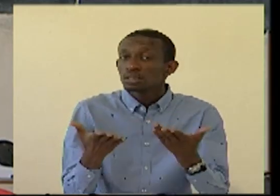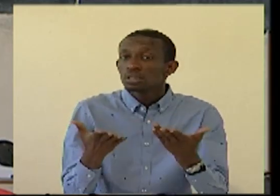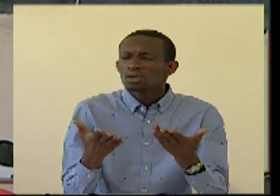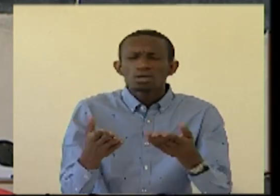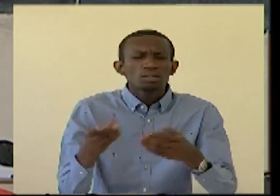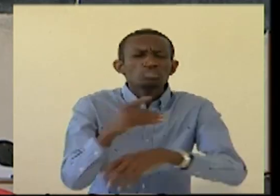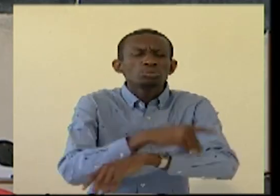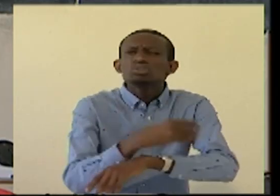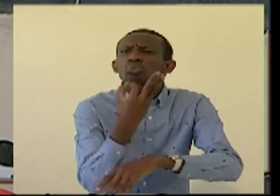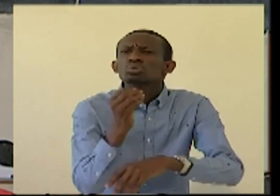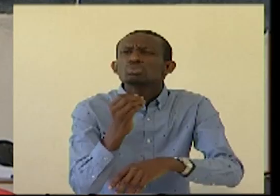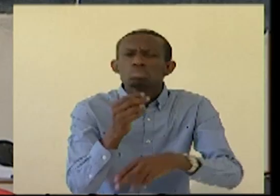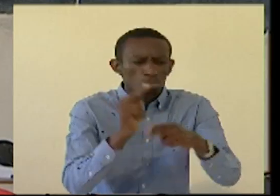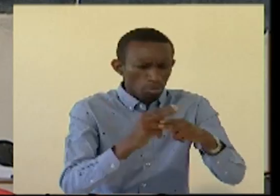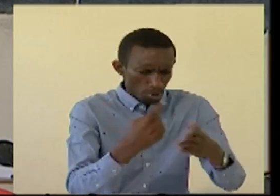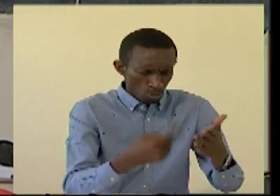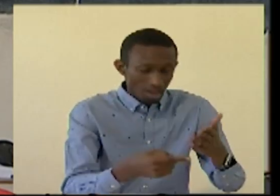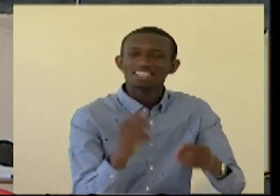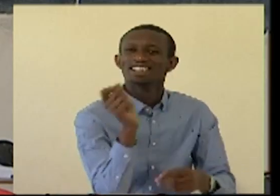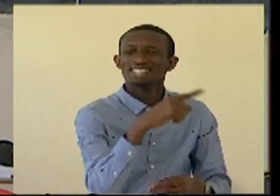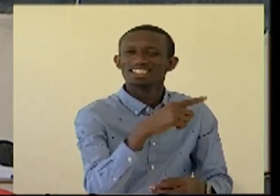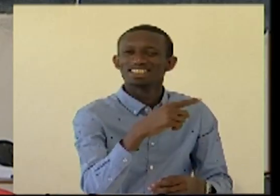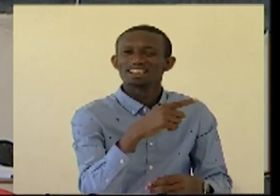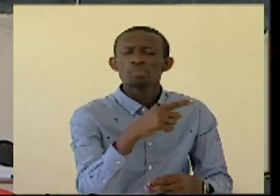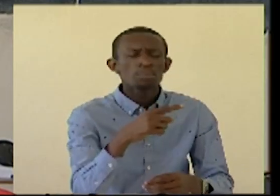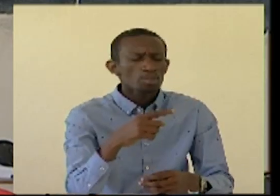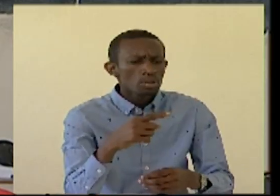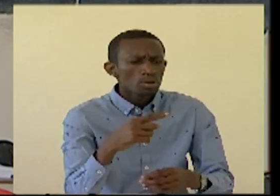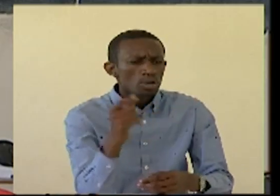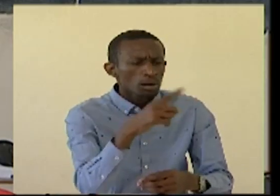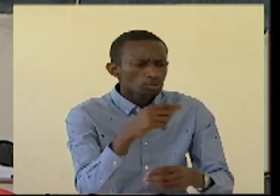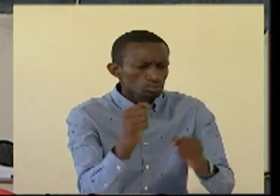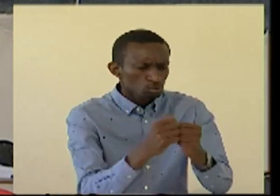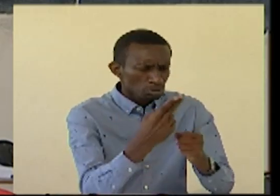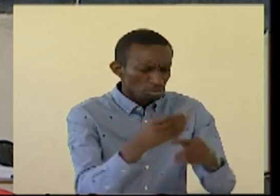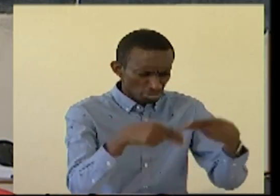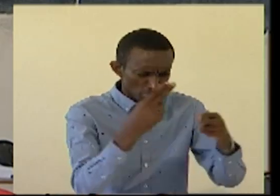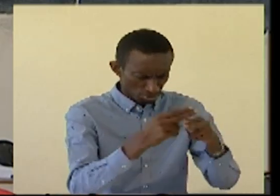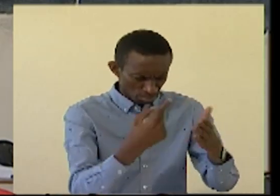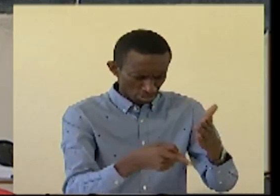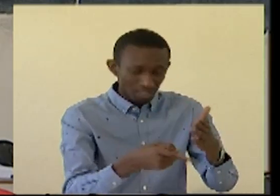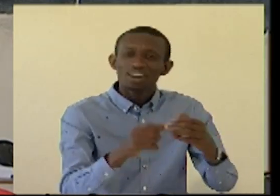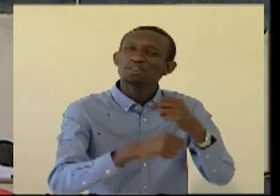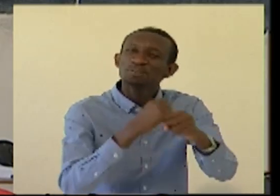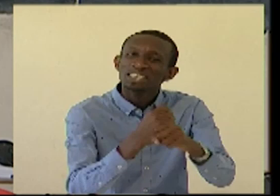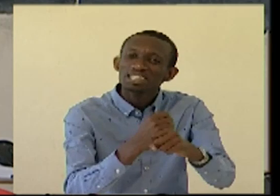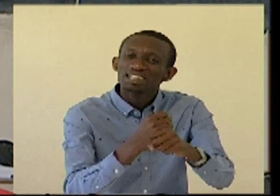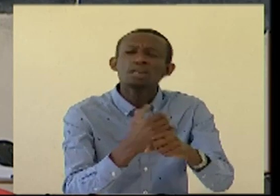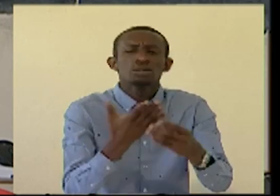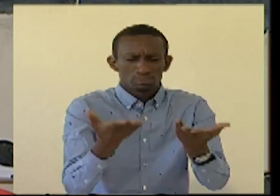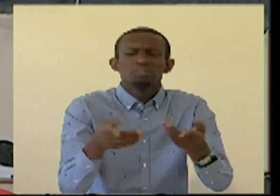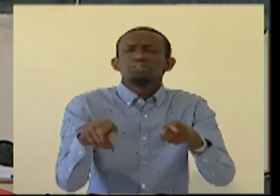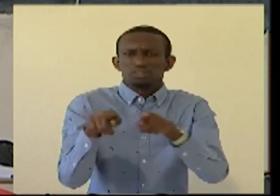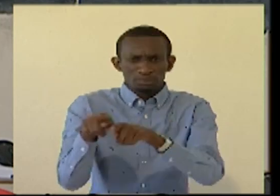days, 12 months, and we call it a year. It is the same as how we take a